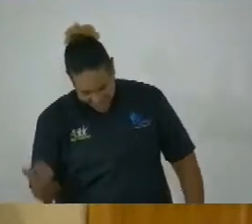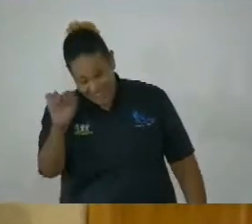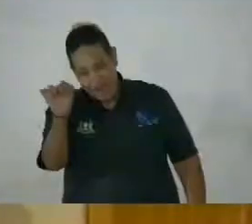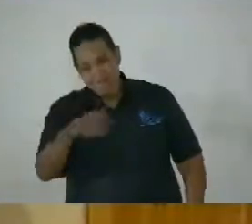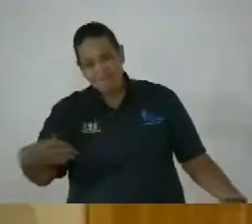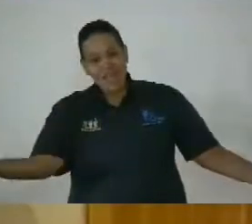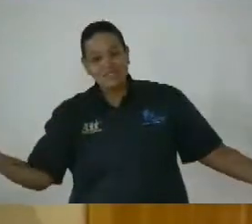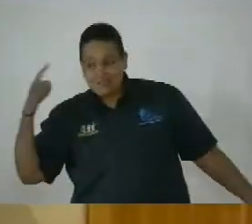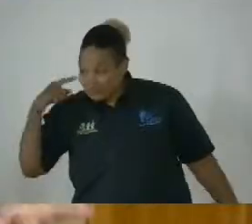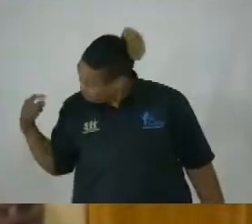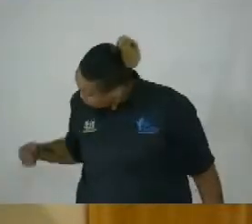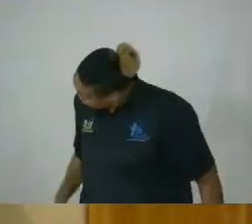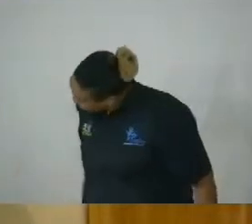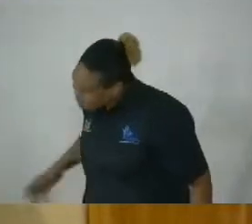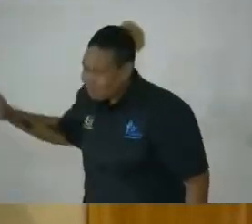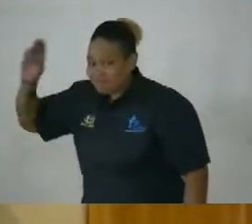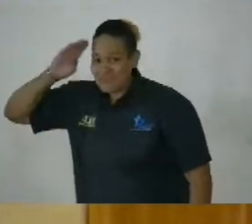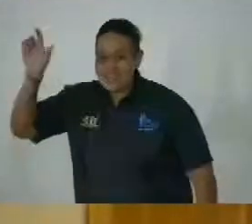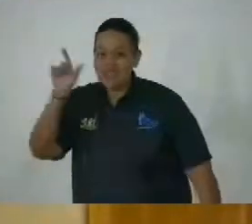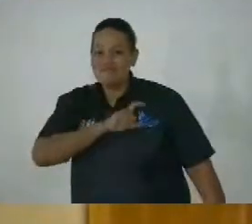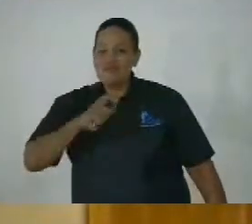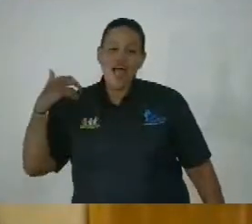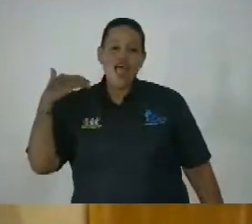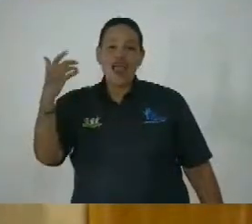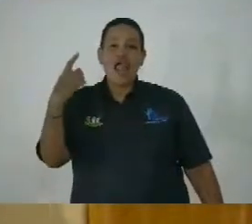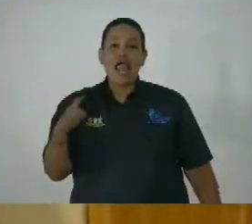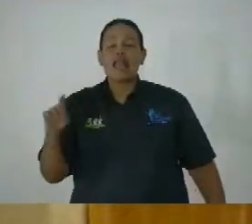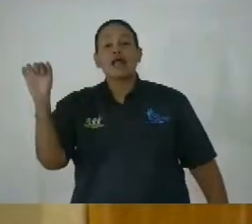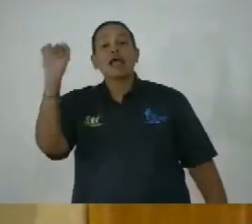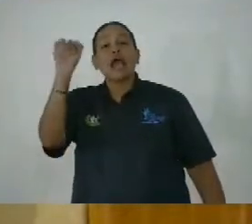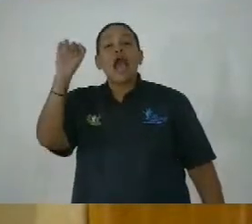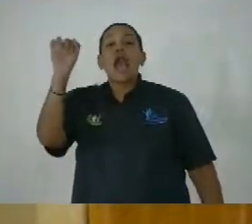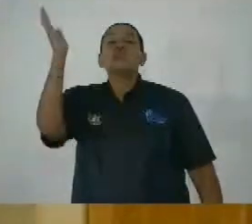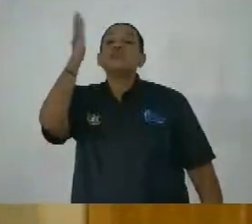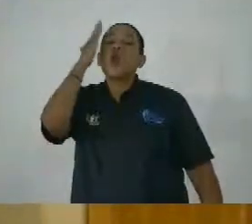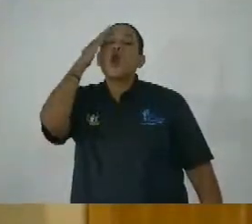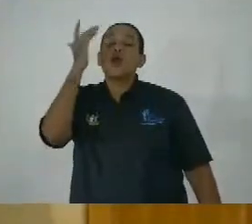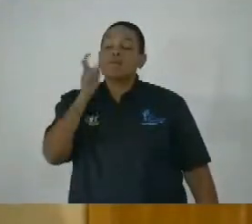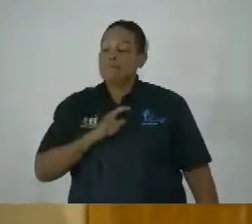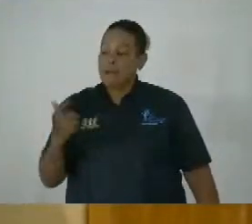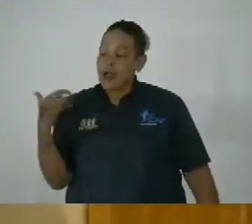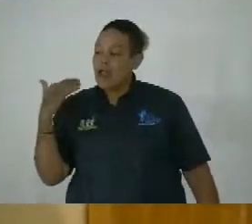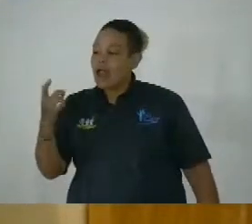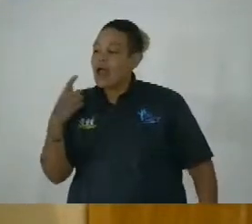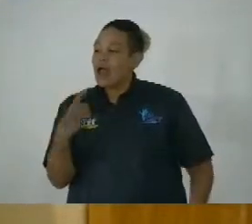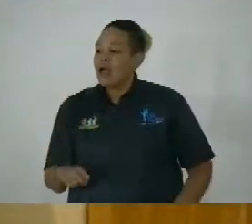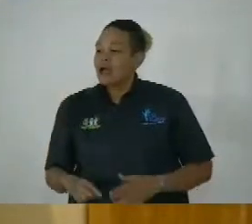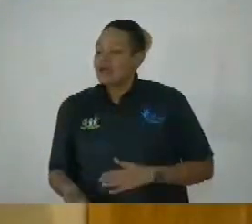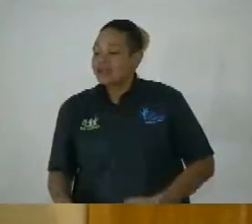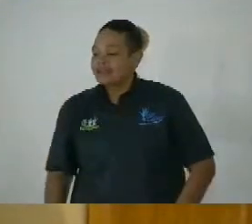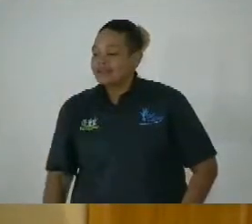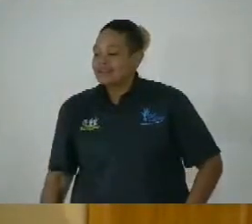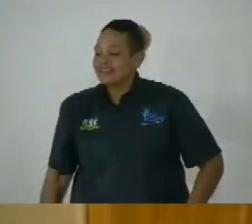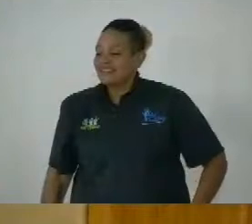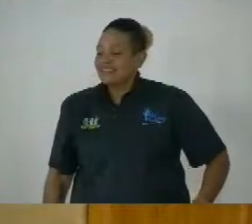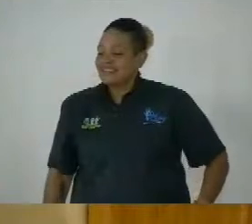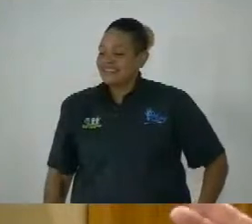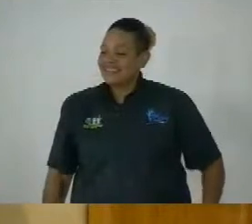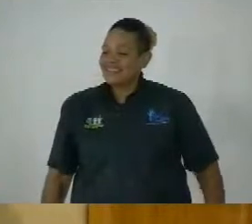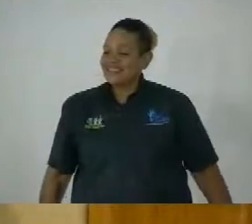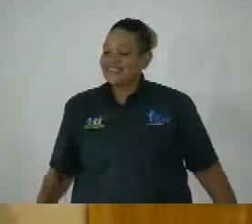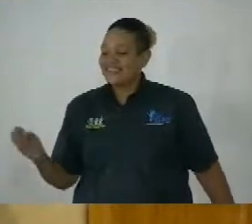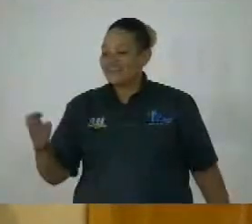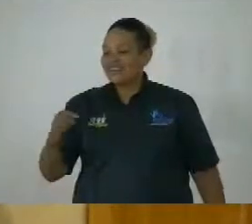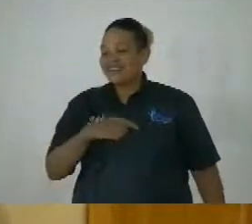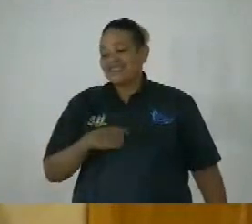could hear. So, everybody knew police vehicle was coming. That was Chinese language. The